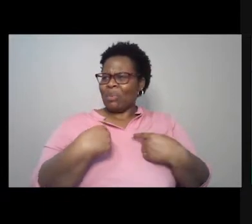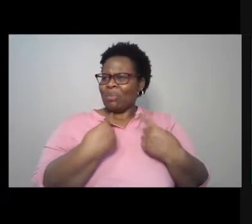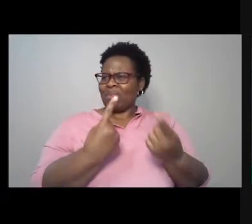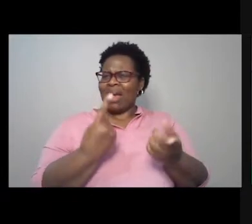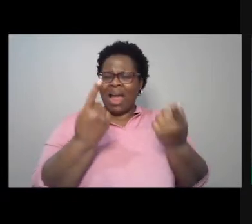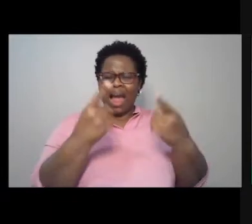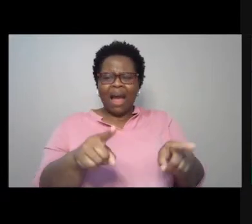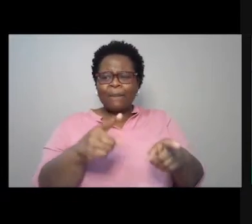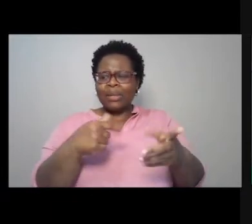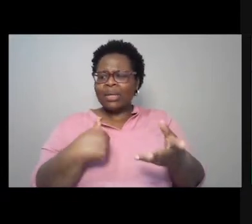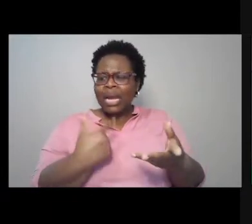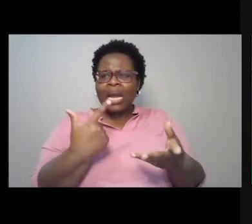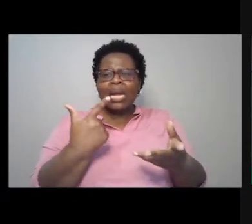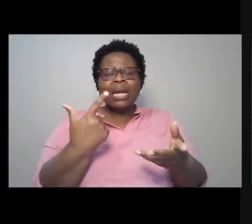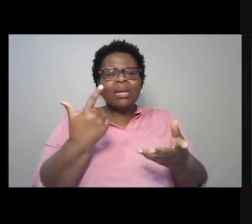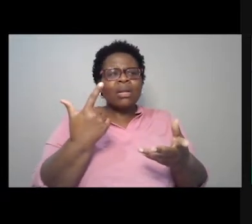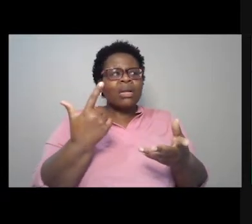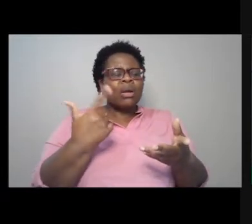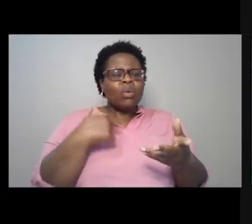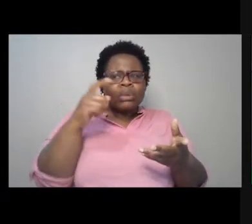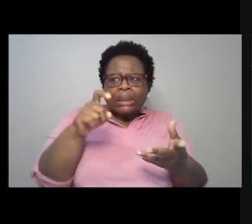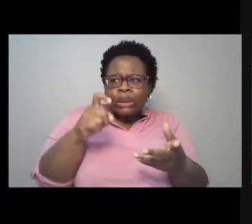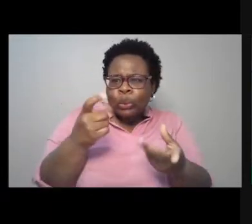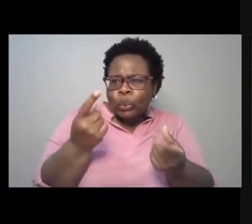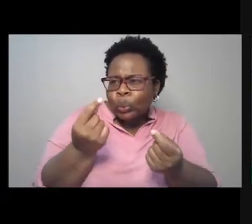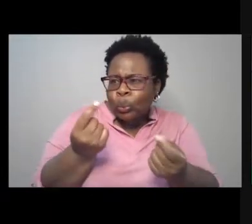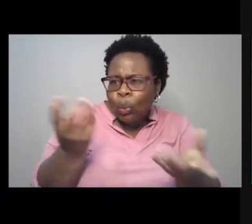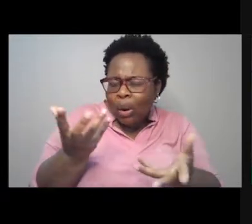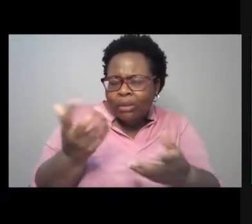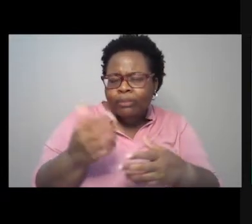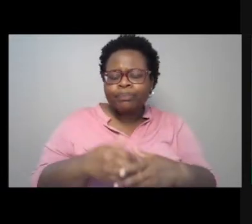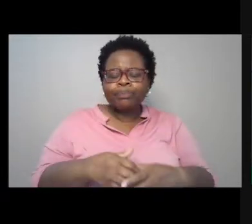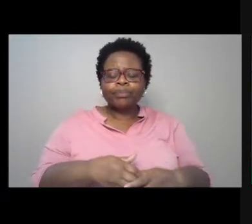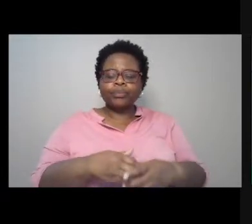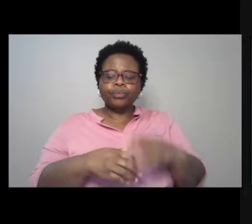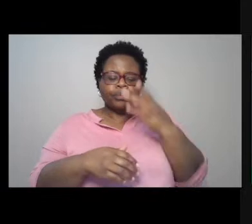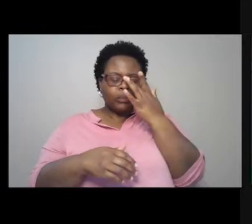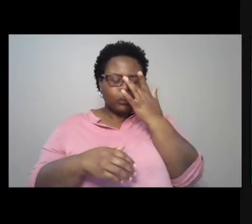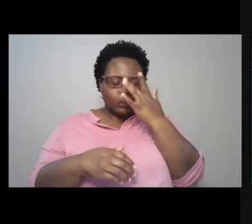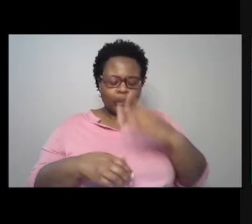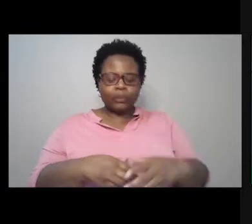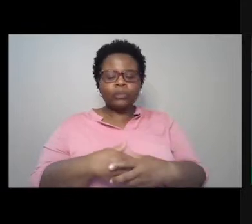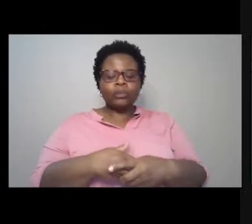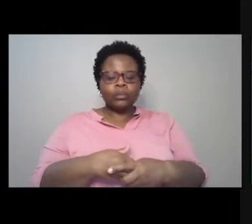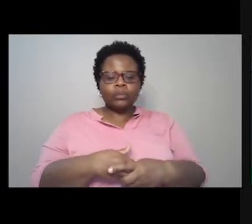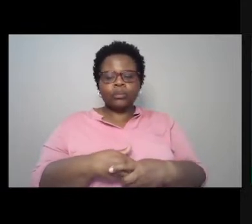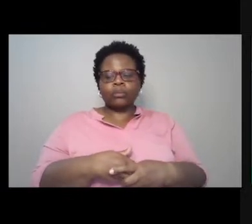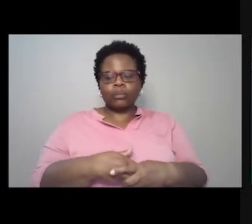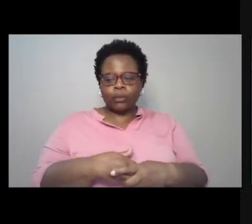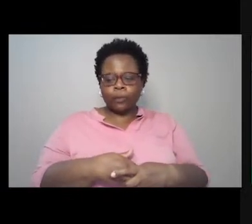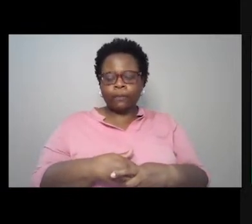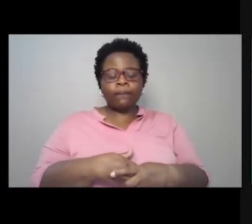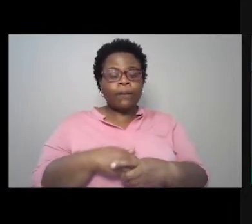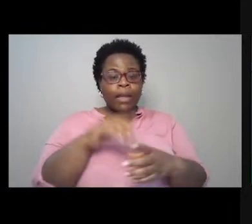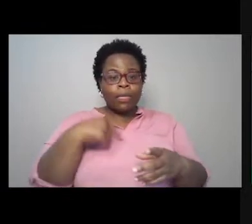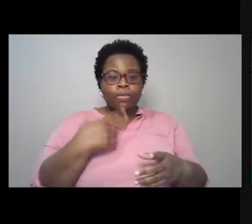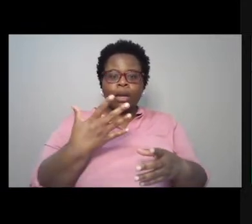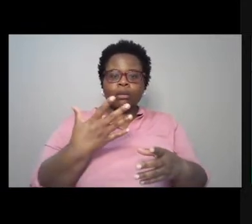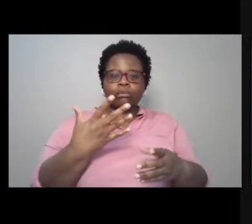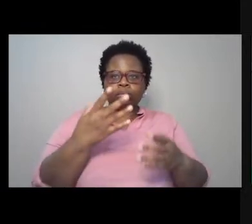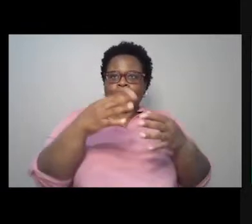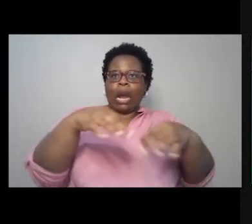how are we going to be, how should we continue from here together in this joint process? And of course, the